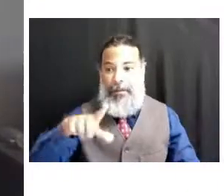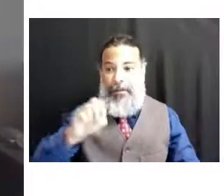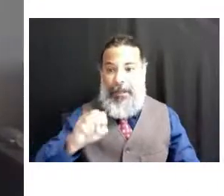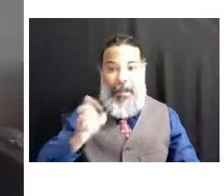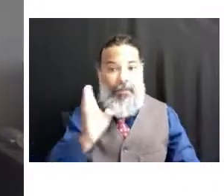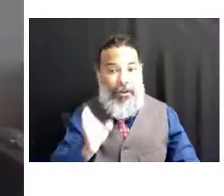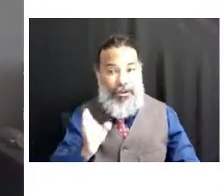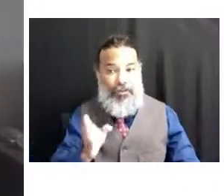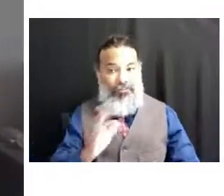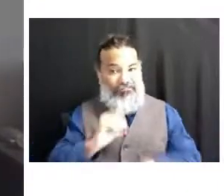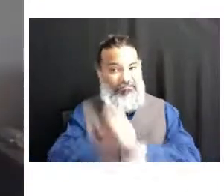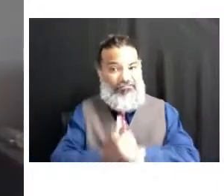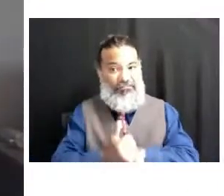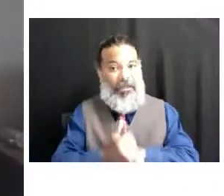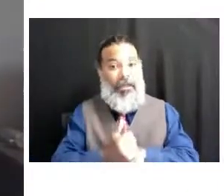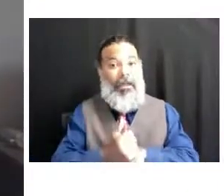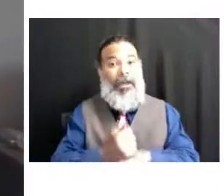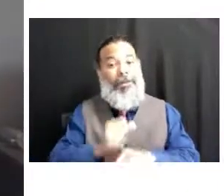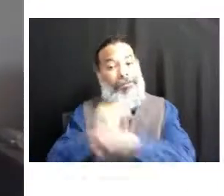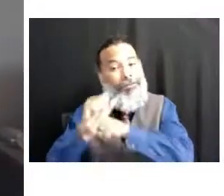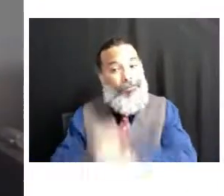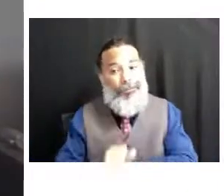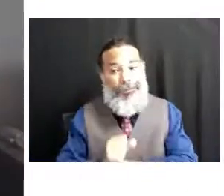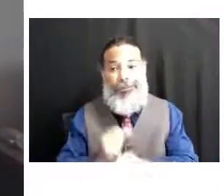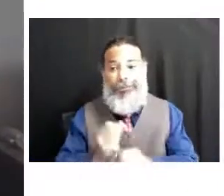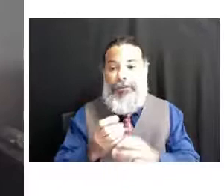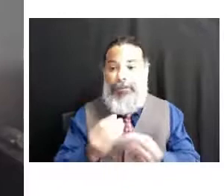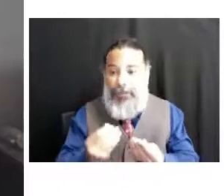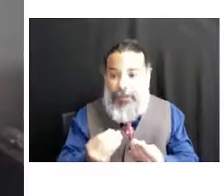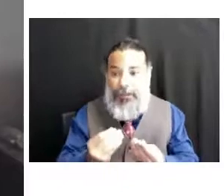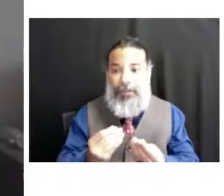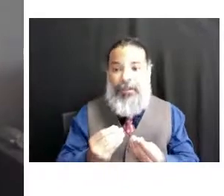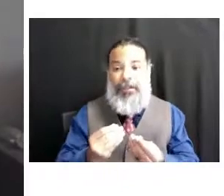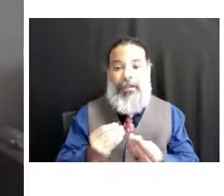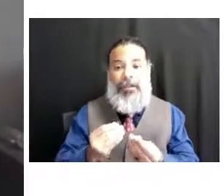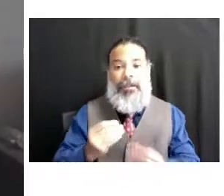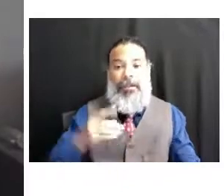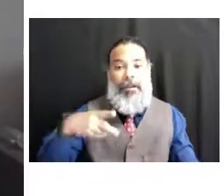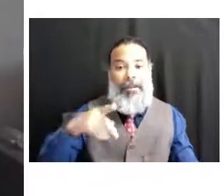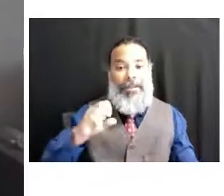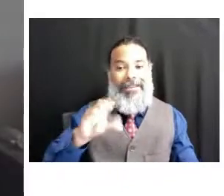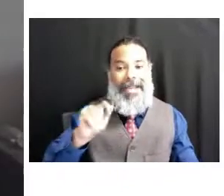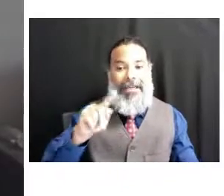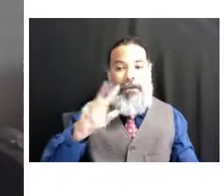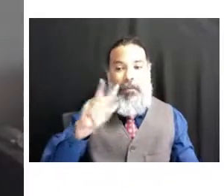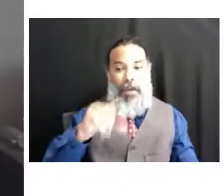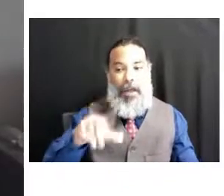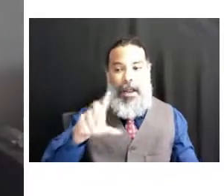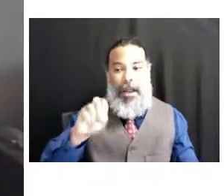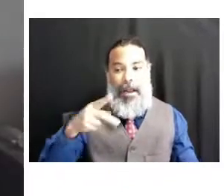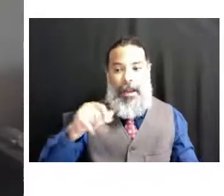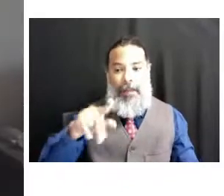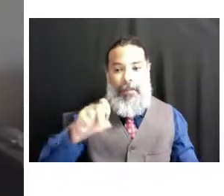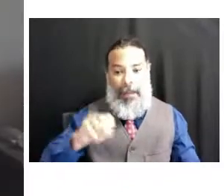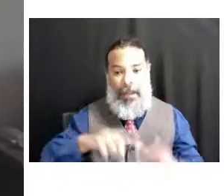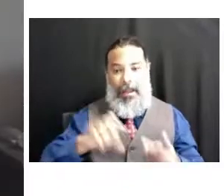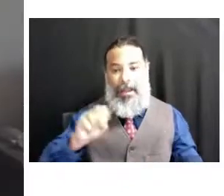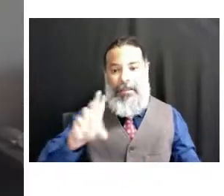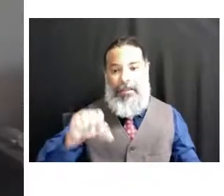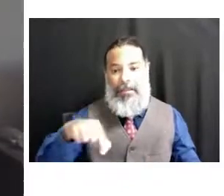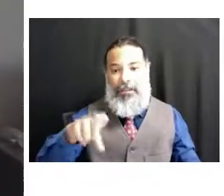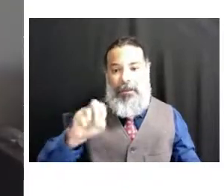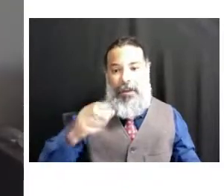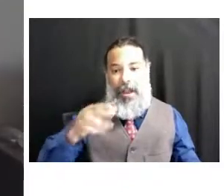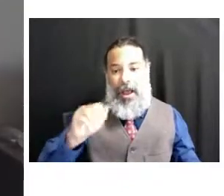situated today are the traditional, ancestral, and unceded lands of the Piscataway, Lenape, and the Susquehannock